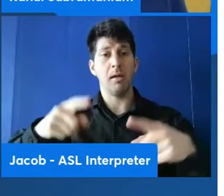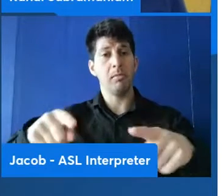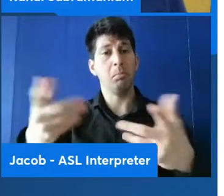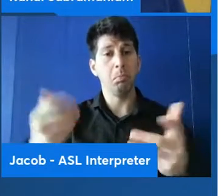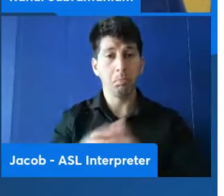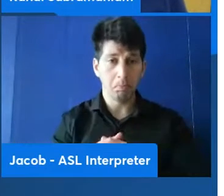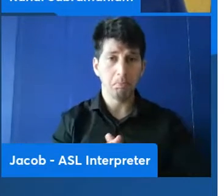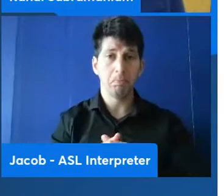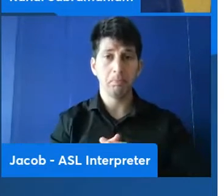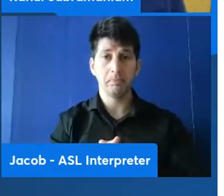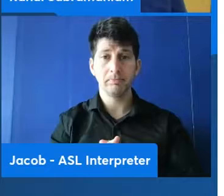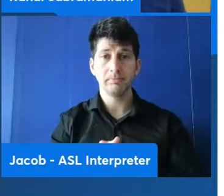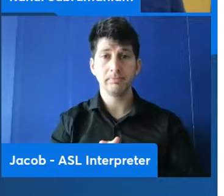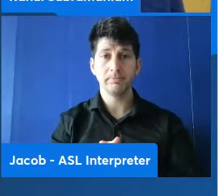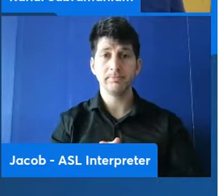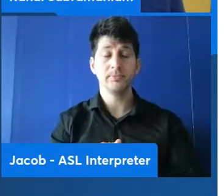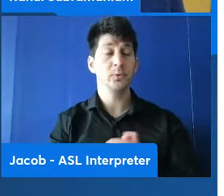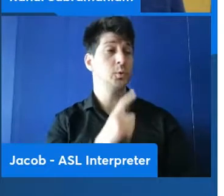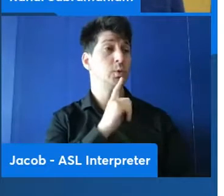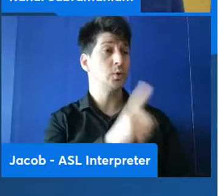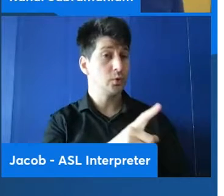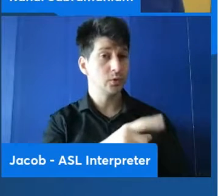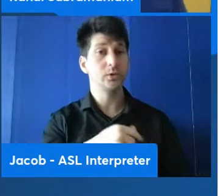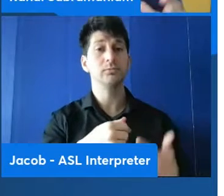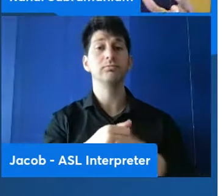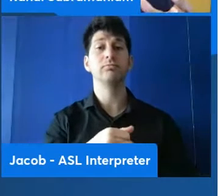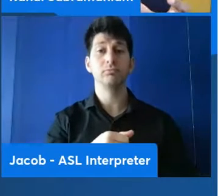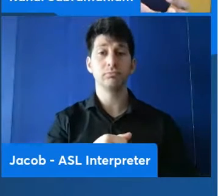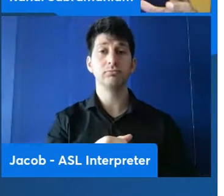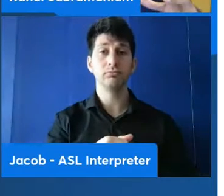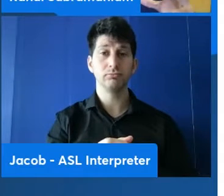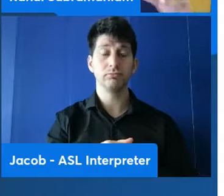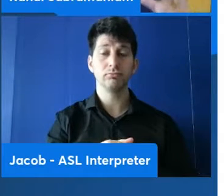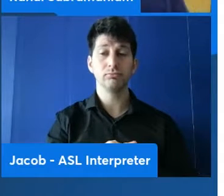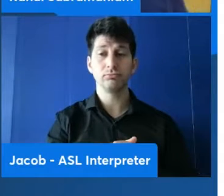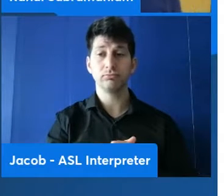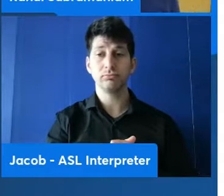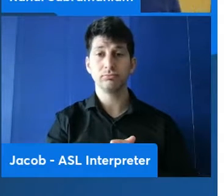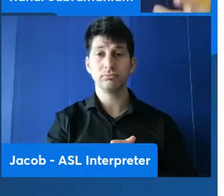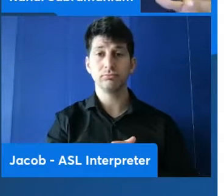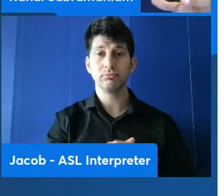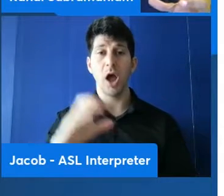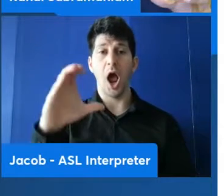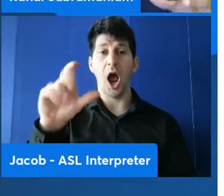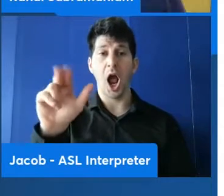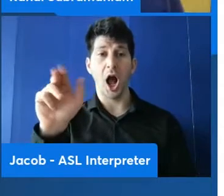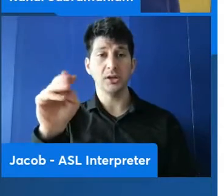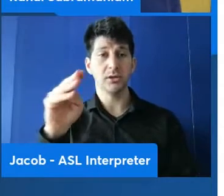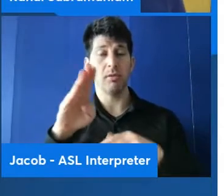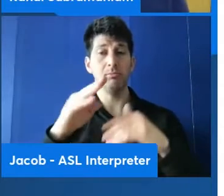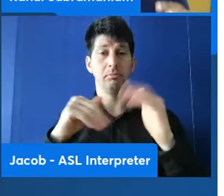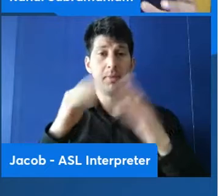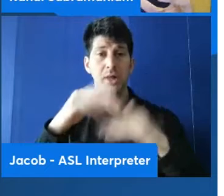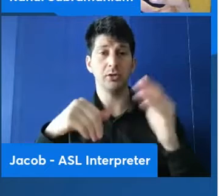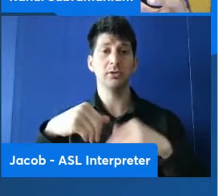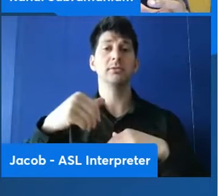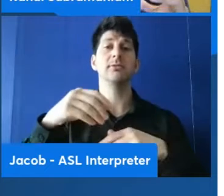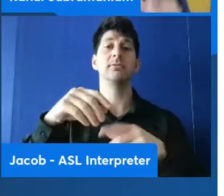for? Yeah, so these are basically the custom-built,